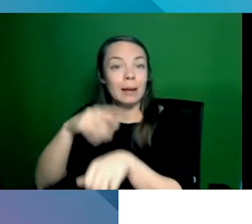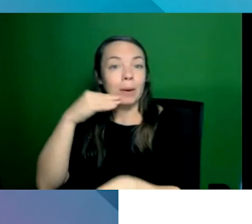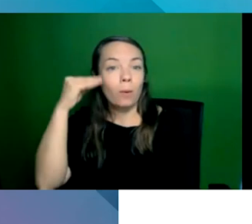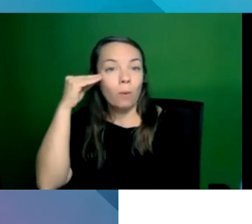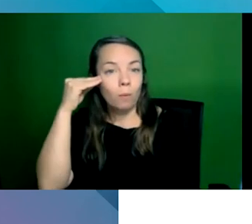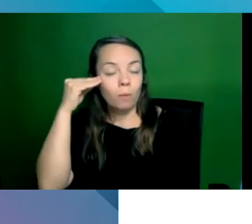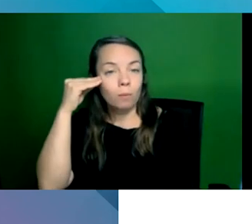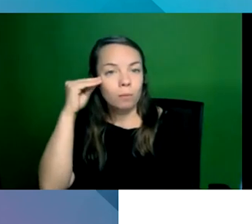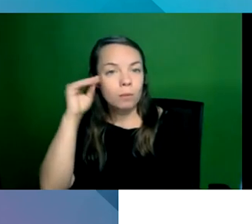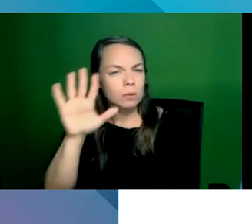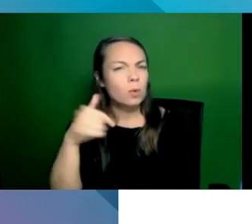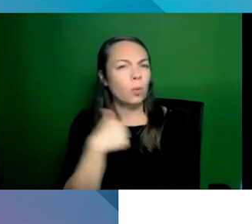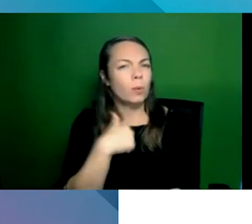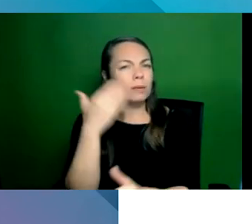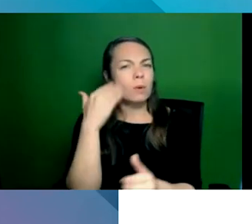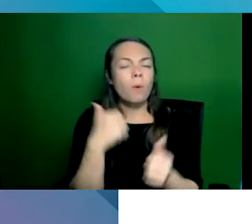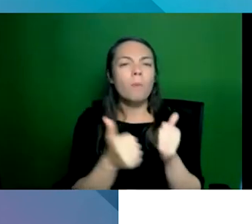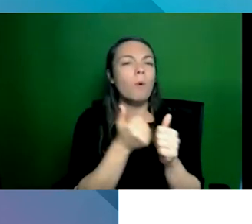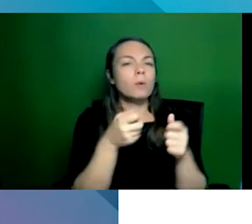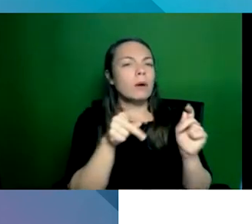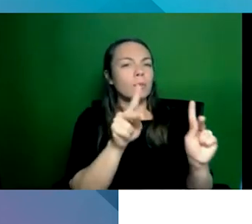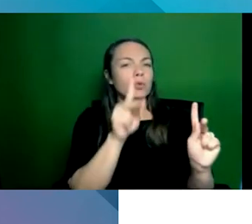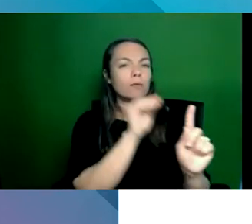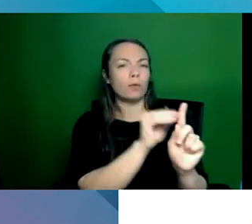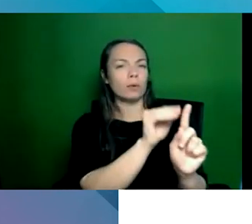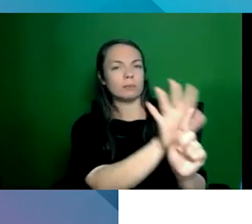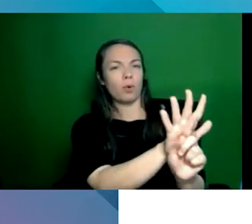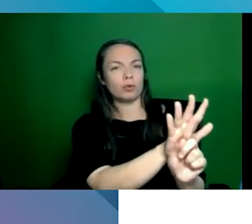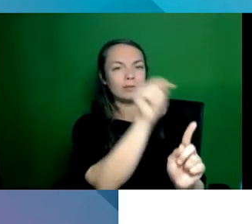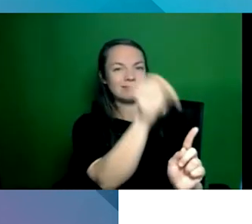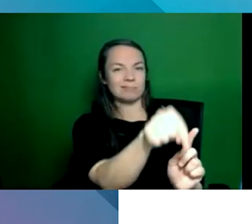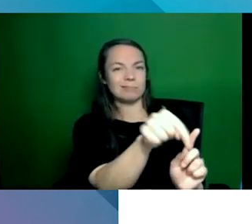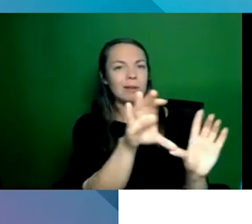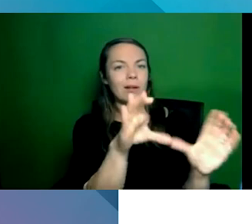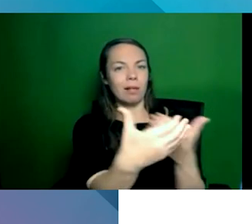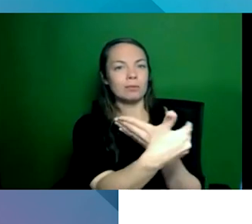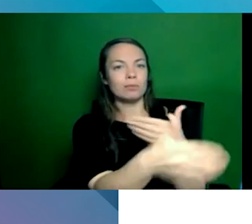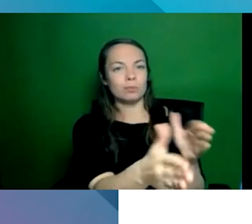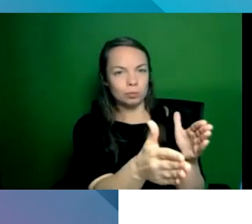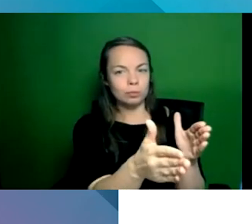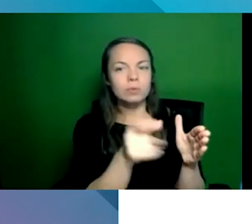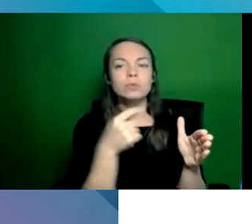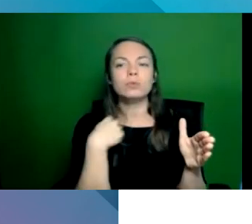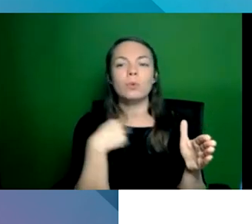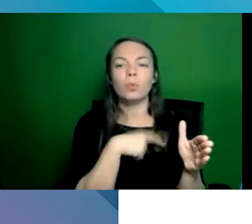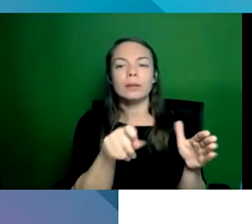largest opportunity for exposure to things. And so I feel as though we need to do a better job at